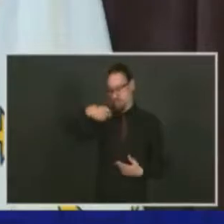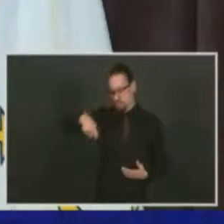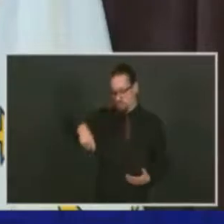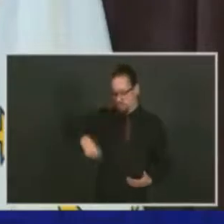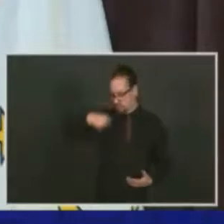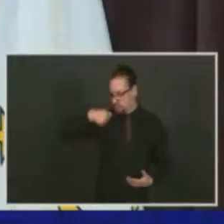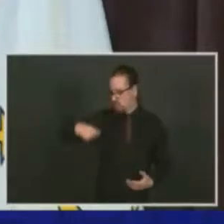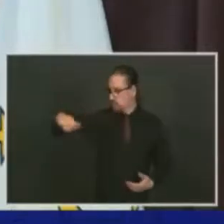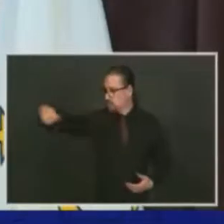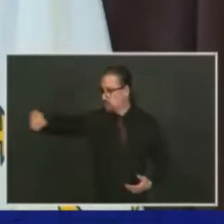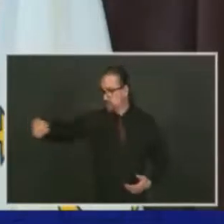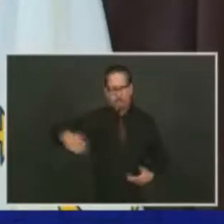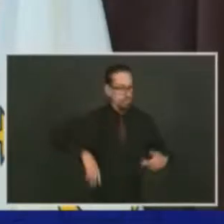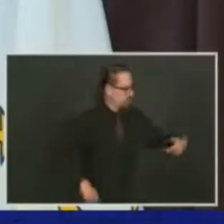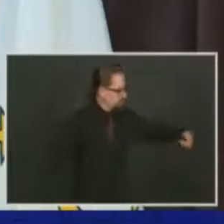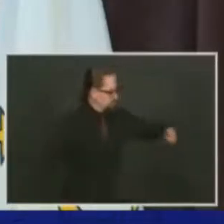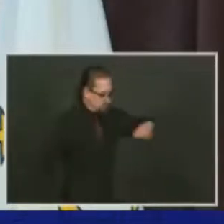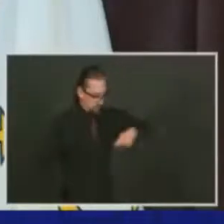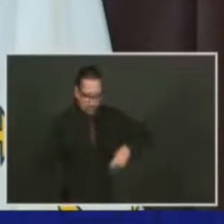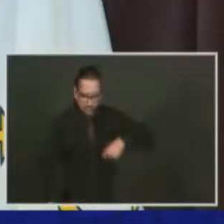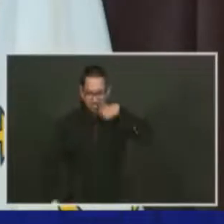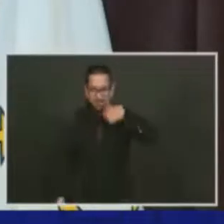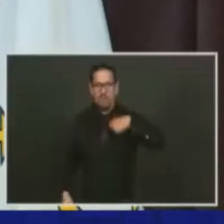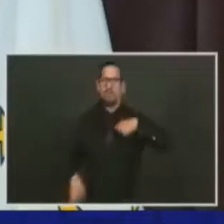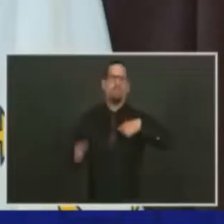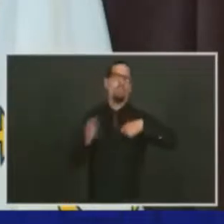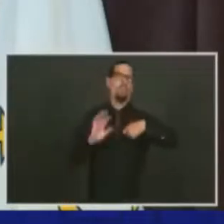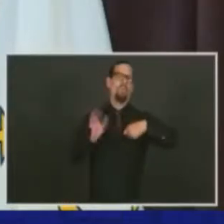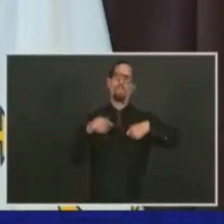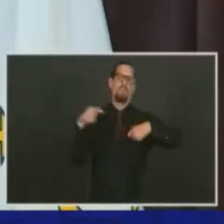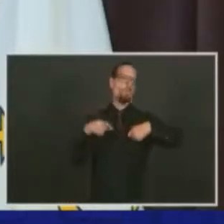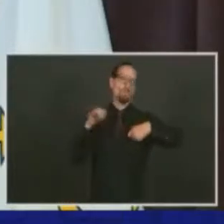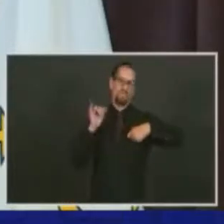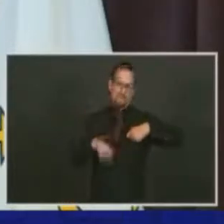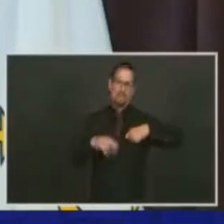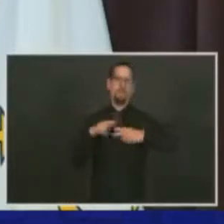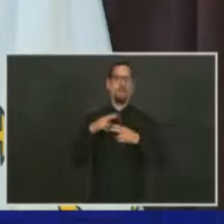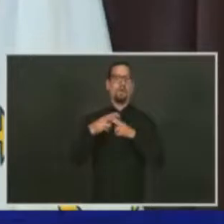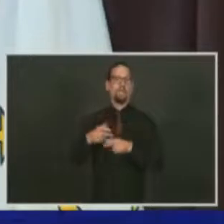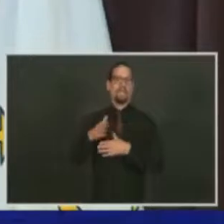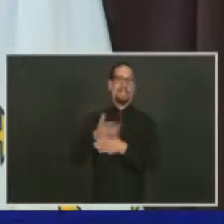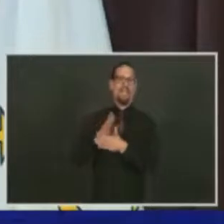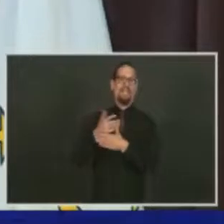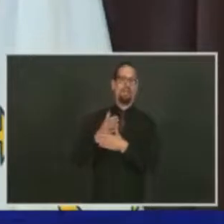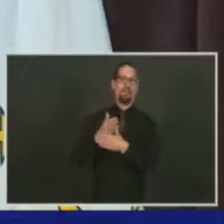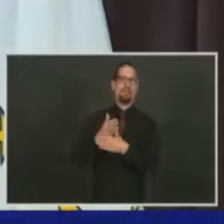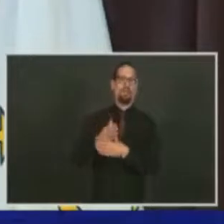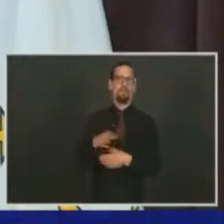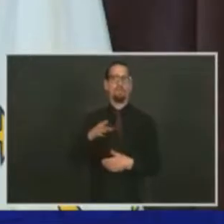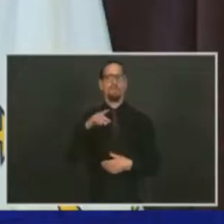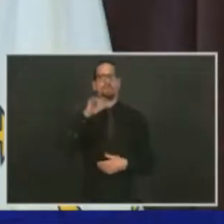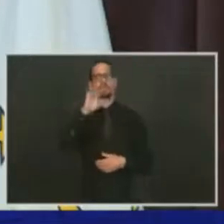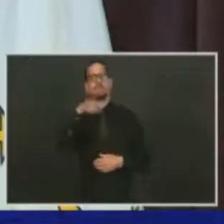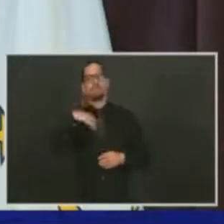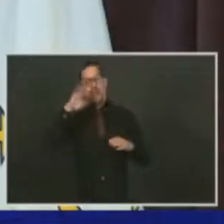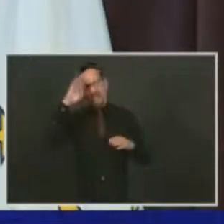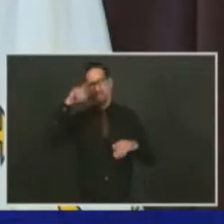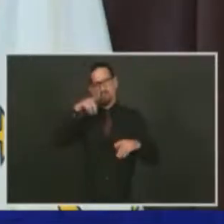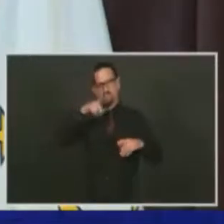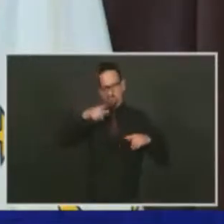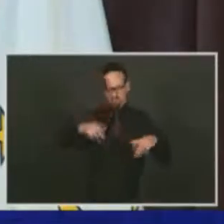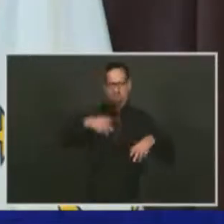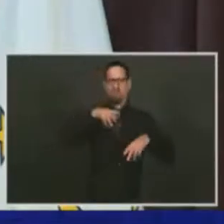from it. It definitely is expected and understood that for Thanksgiving, you have one big turkey and you